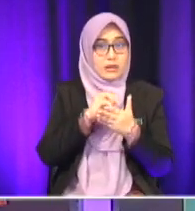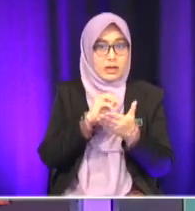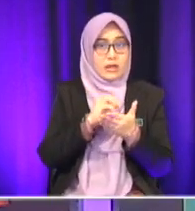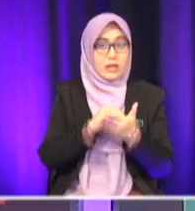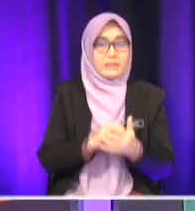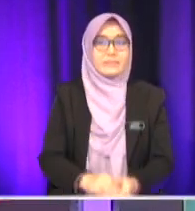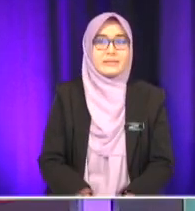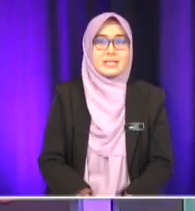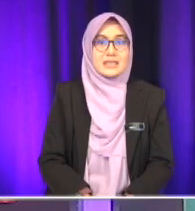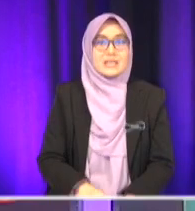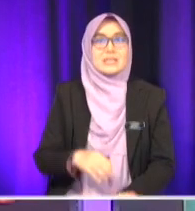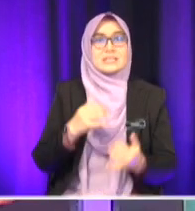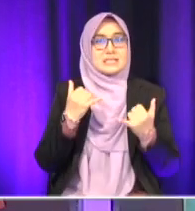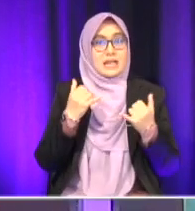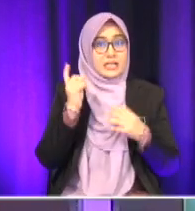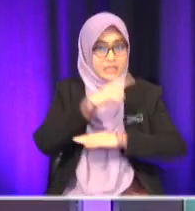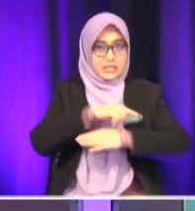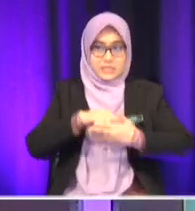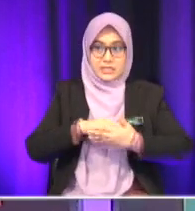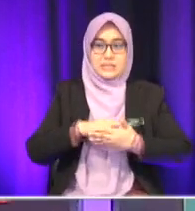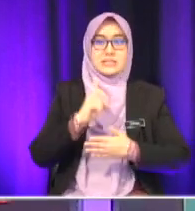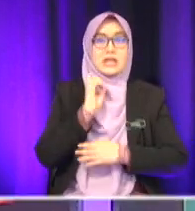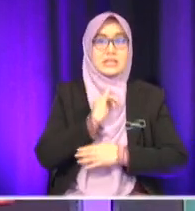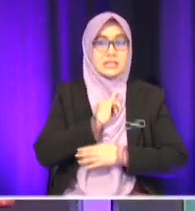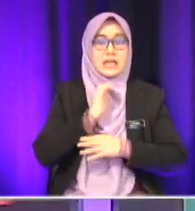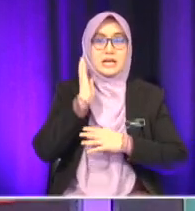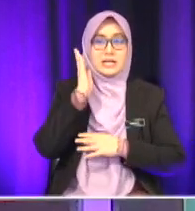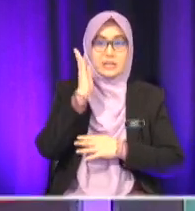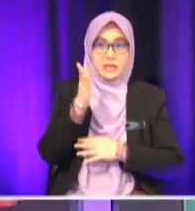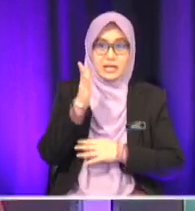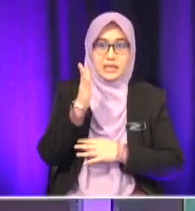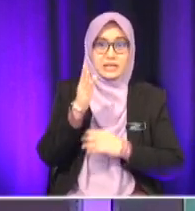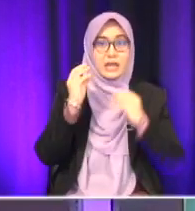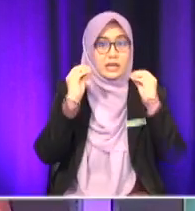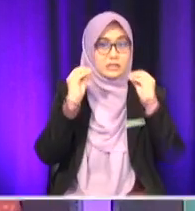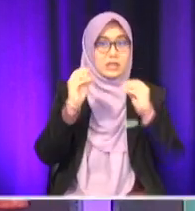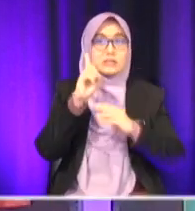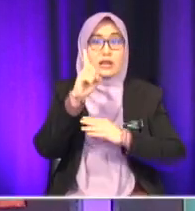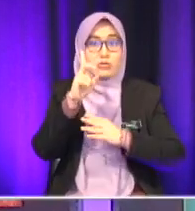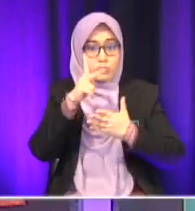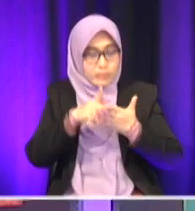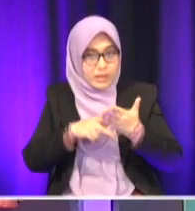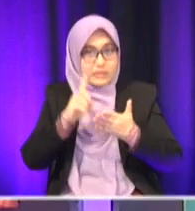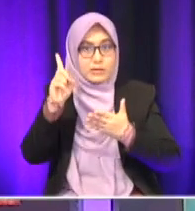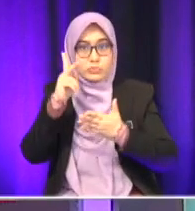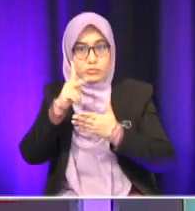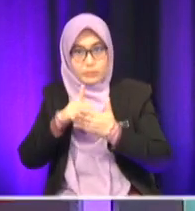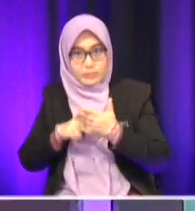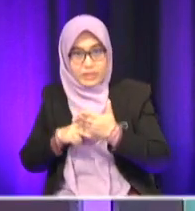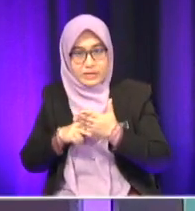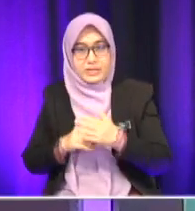by part. Okay, so I'm going to the first part, which is the part 1 of